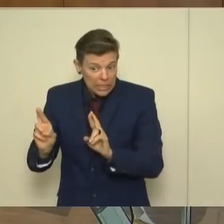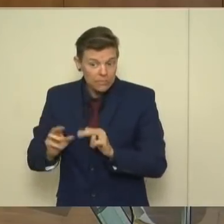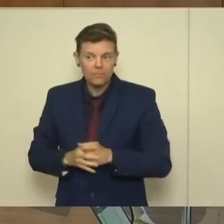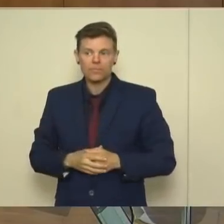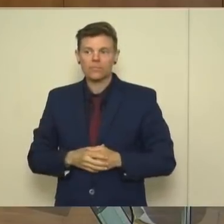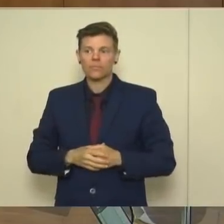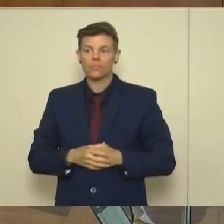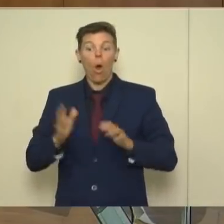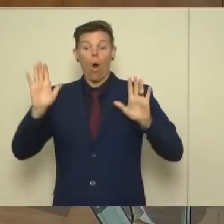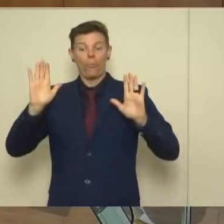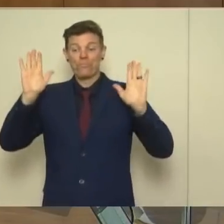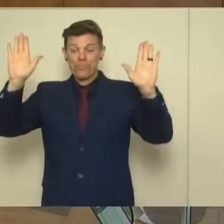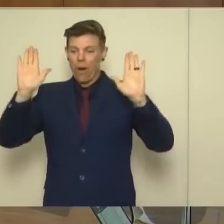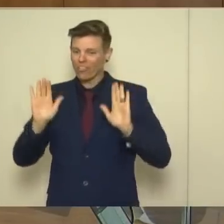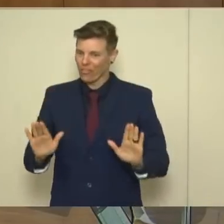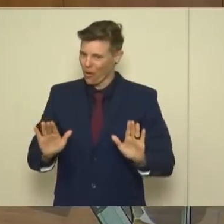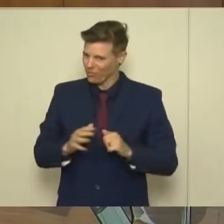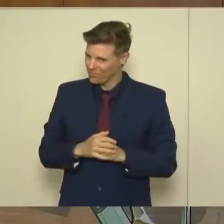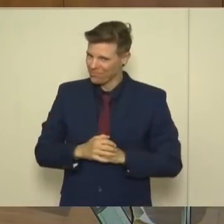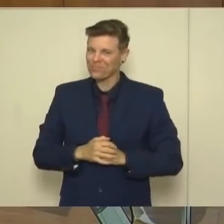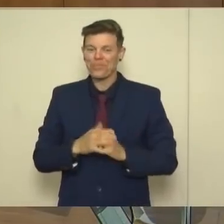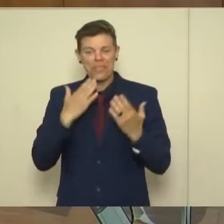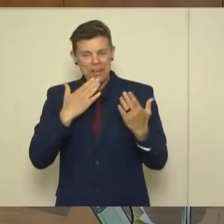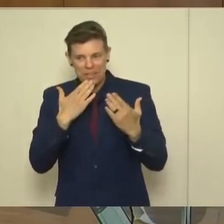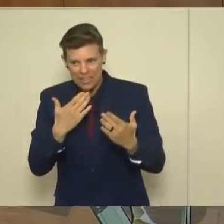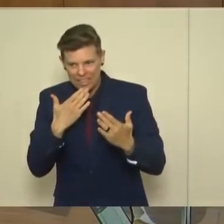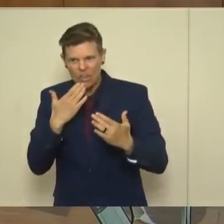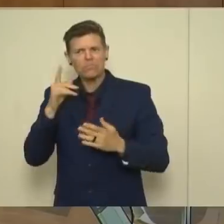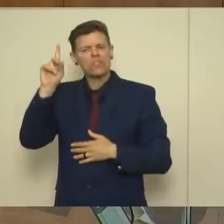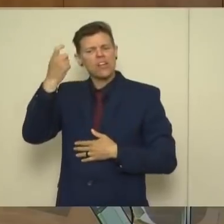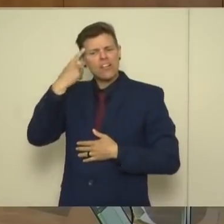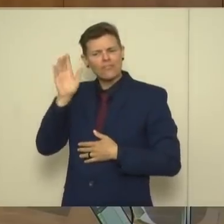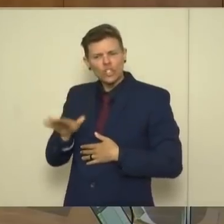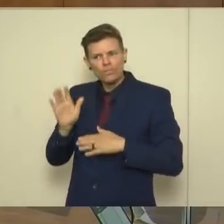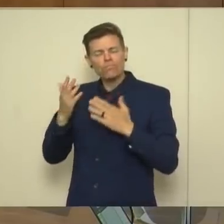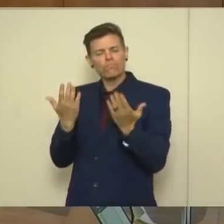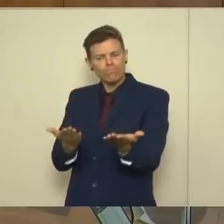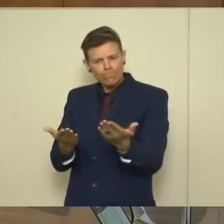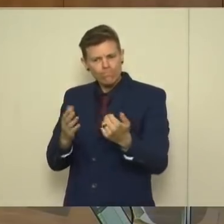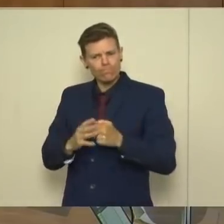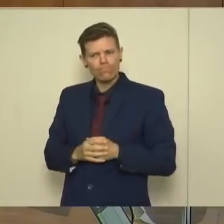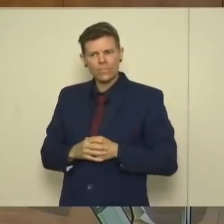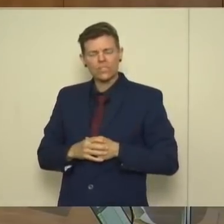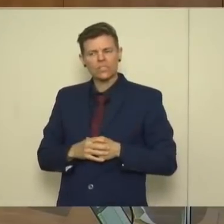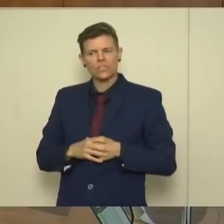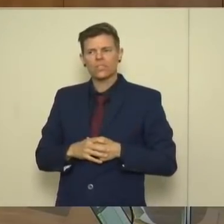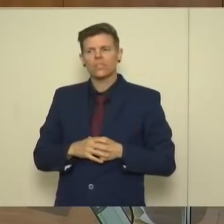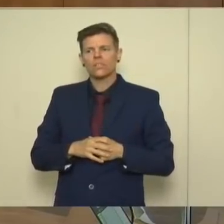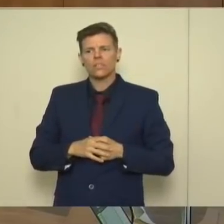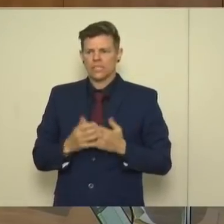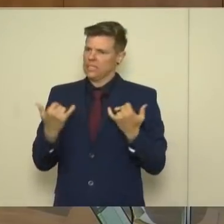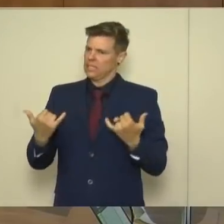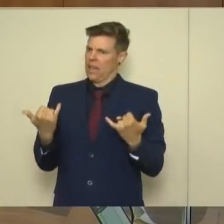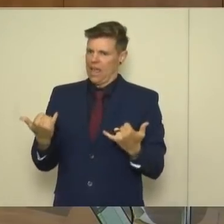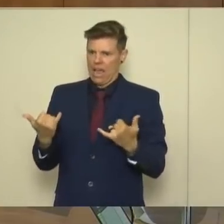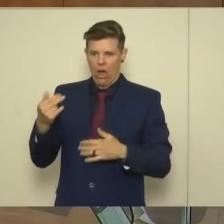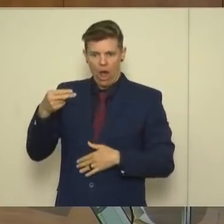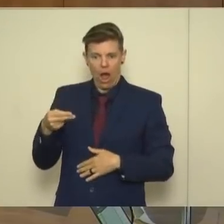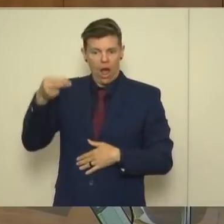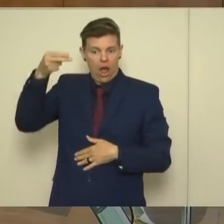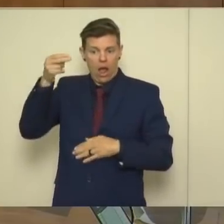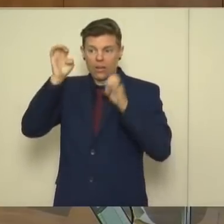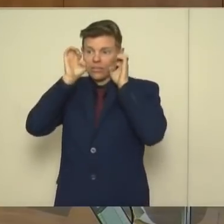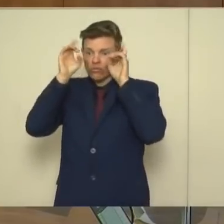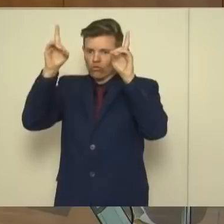Wonderful. Thanks. Yeah, just heard you. Governor, what are you looking at with respect to higher education? Are you